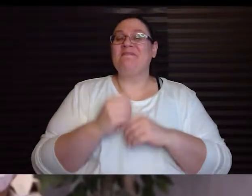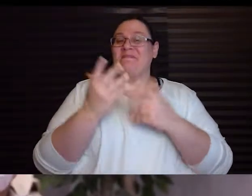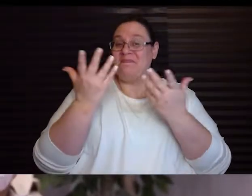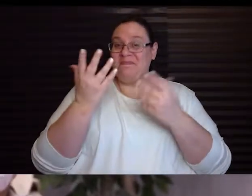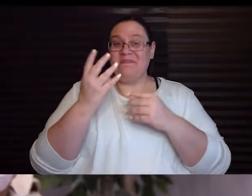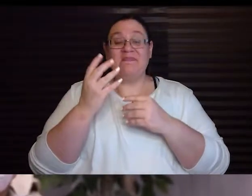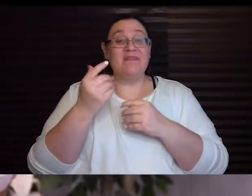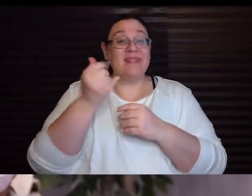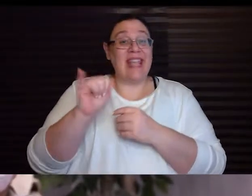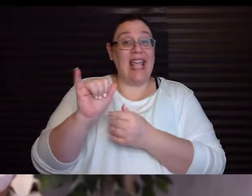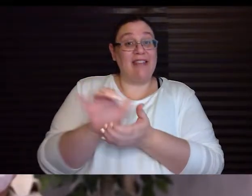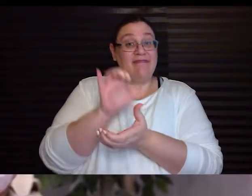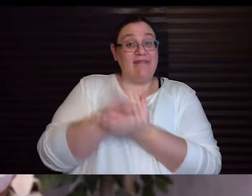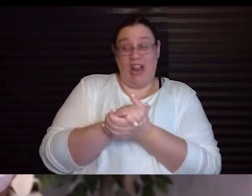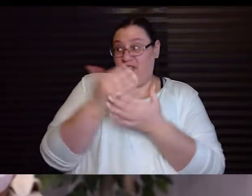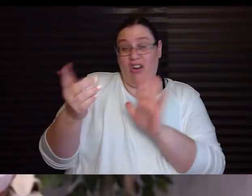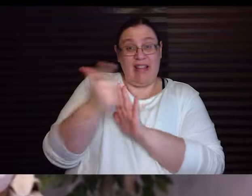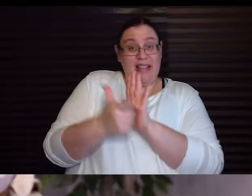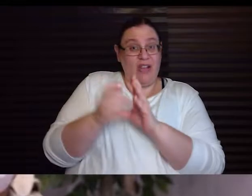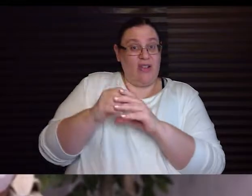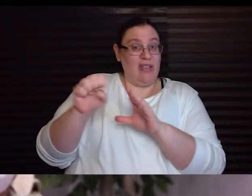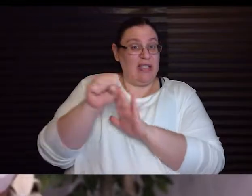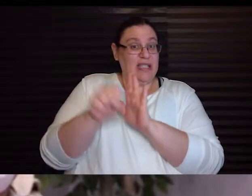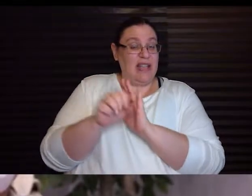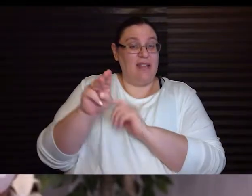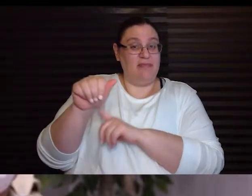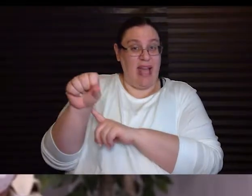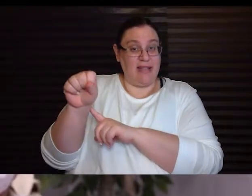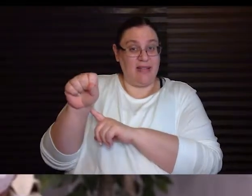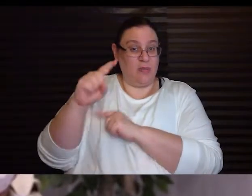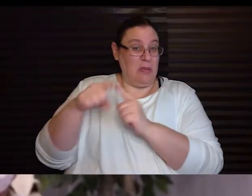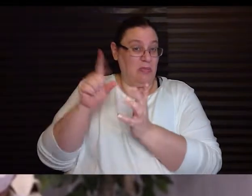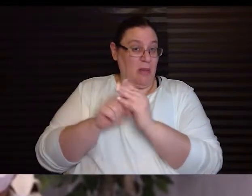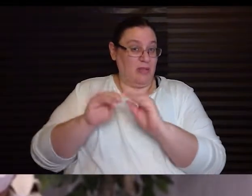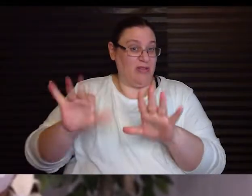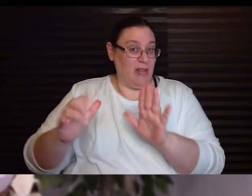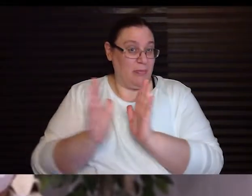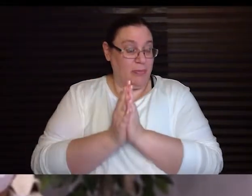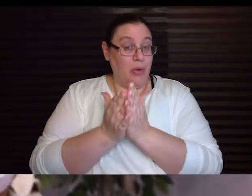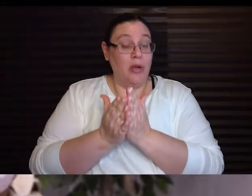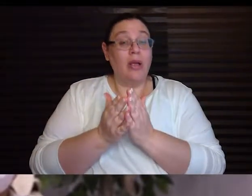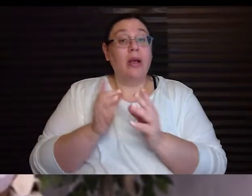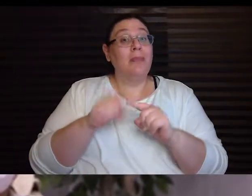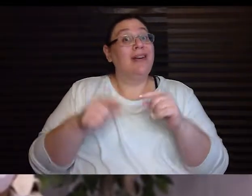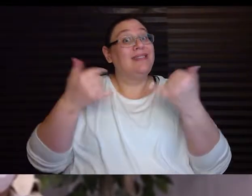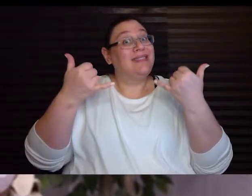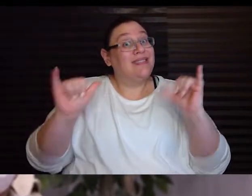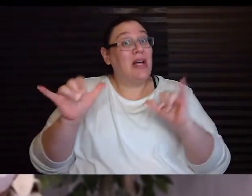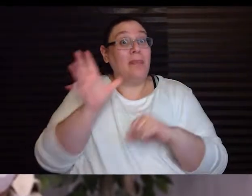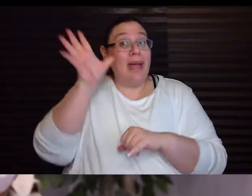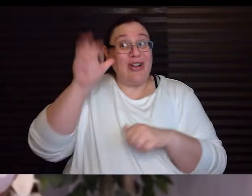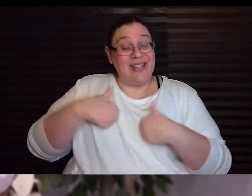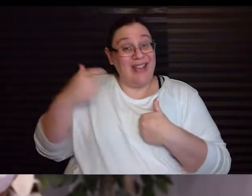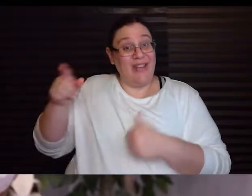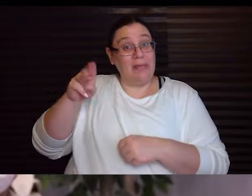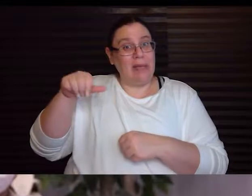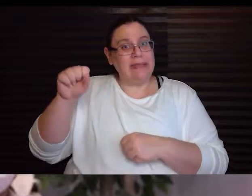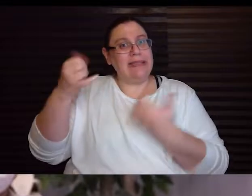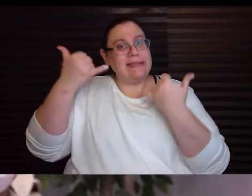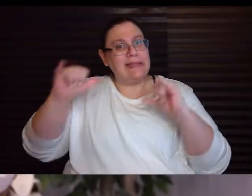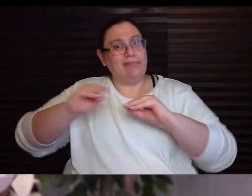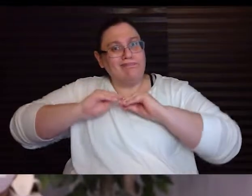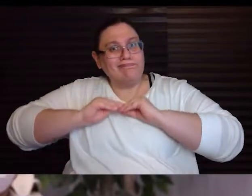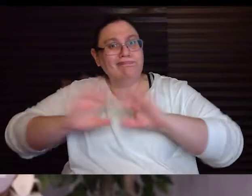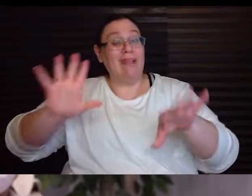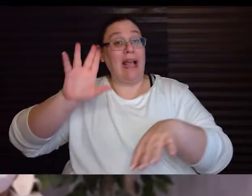I want to say gay marriage was already legal in Massachusetts when this book came out, but that did not stop parents there from